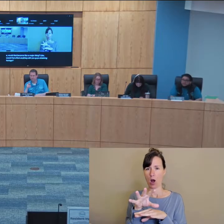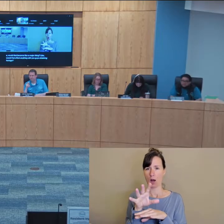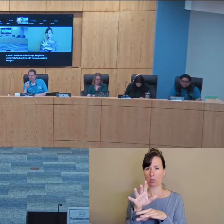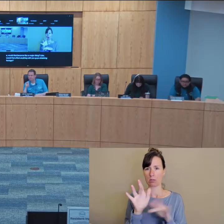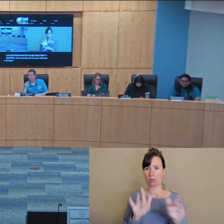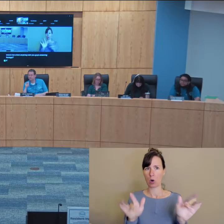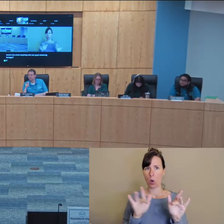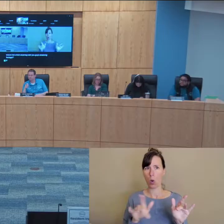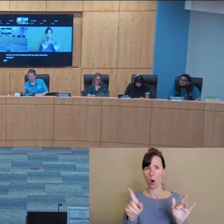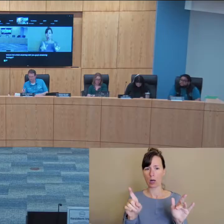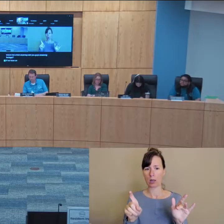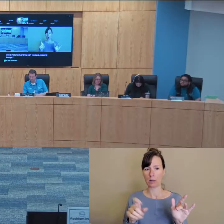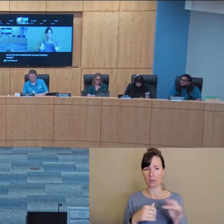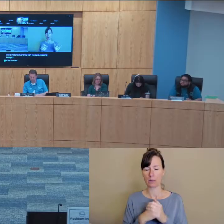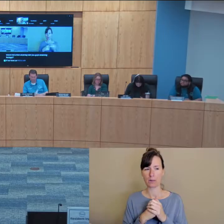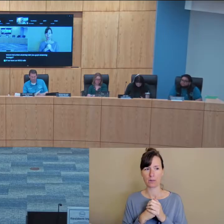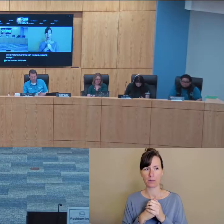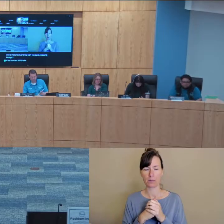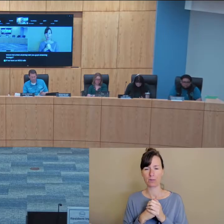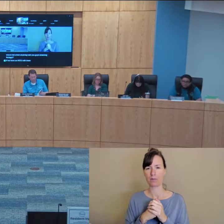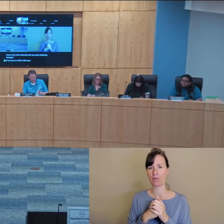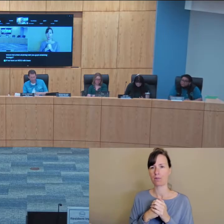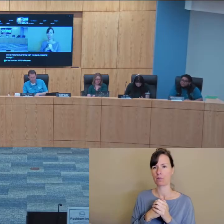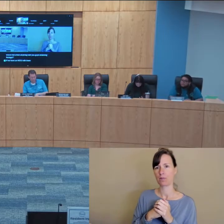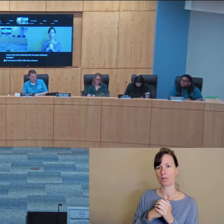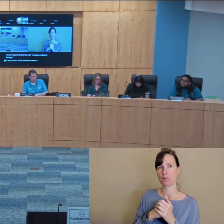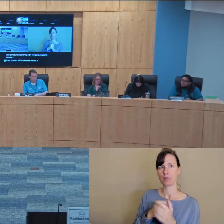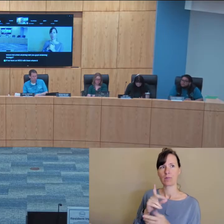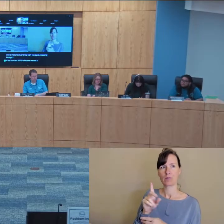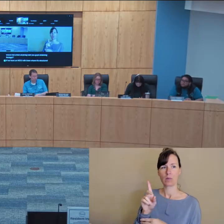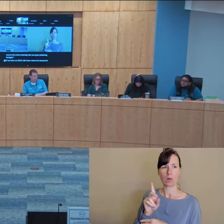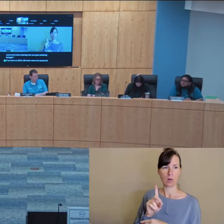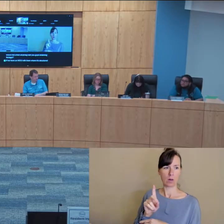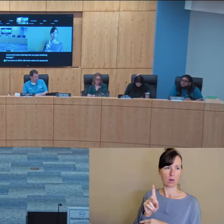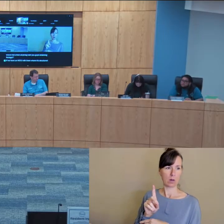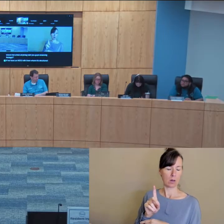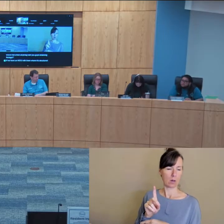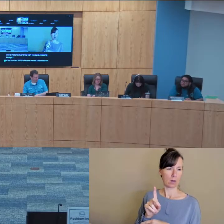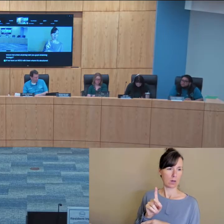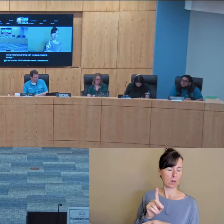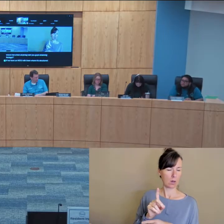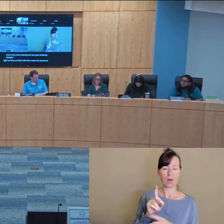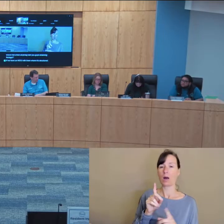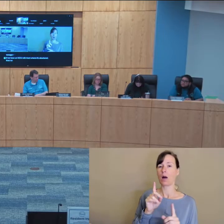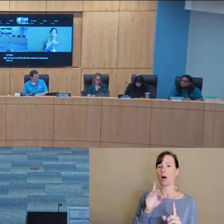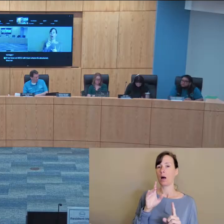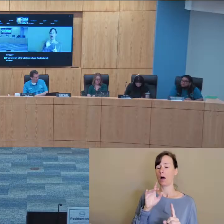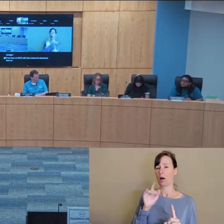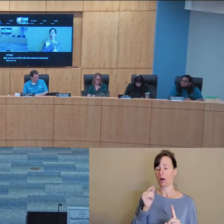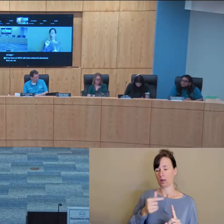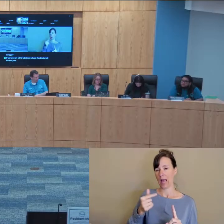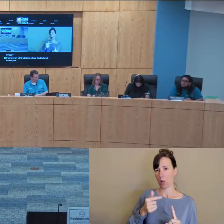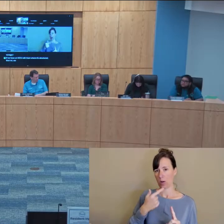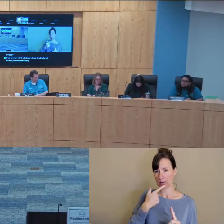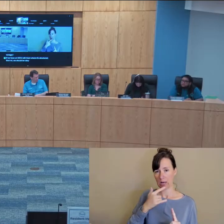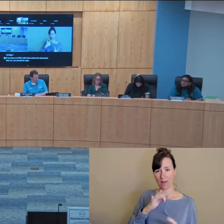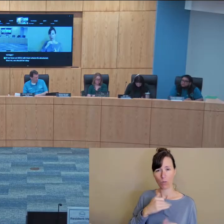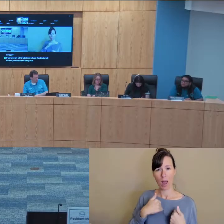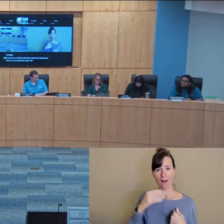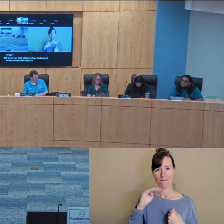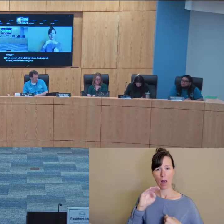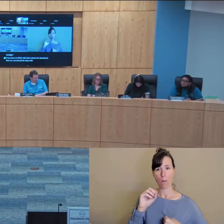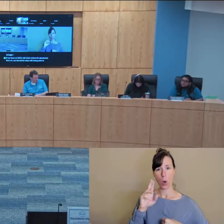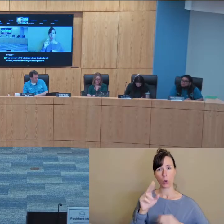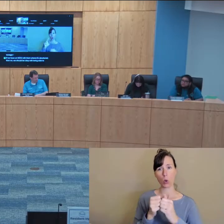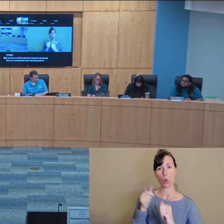If we have an MOU with them where it's structured, then no, we should be okay with being able